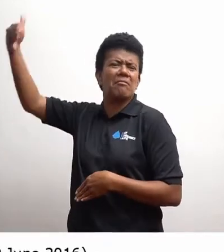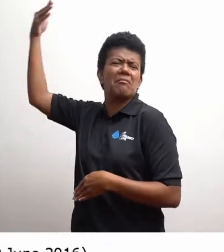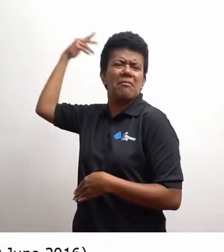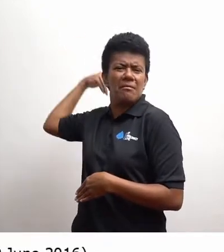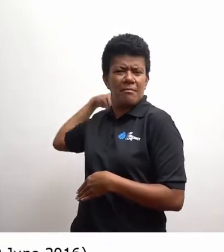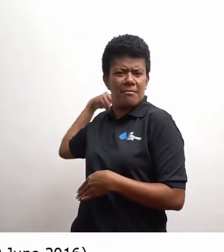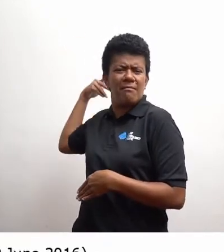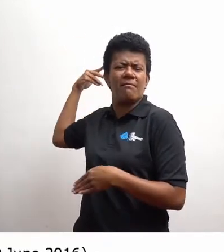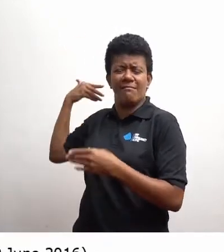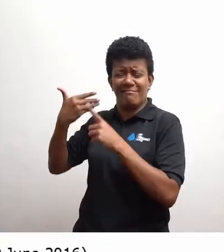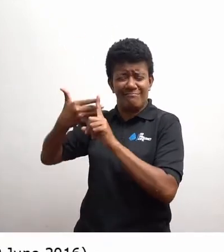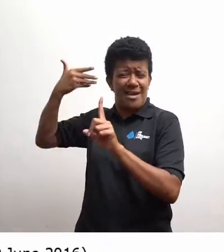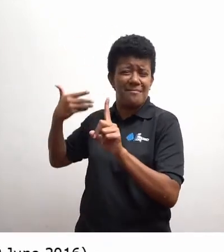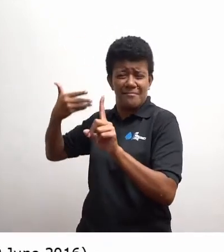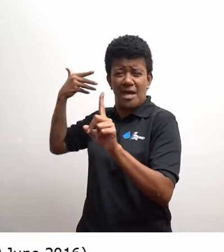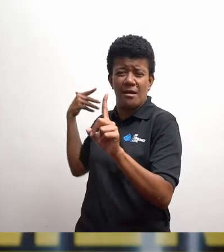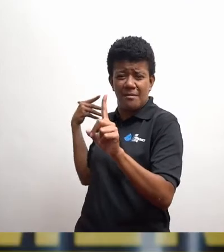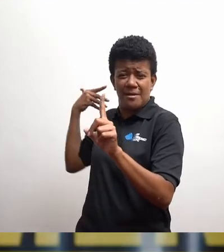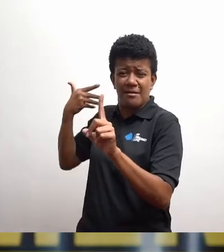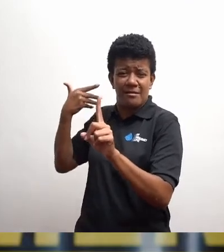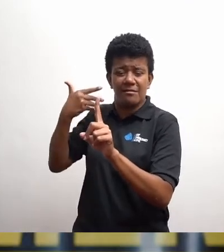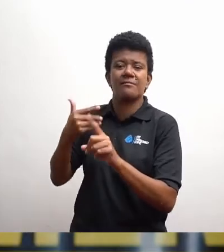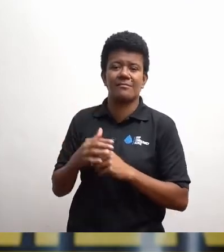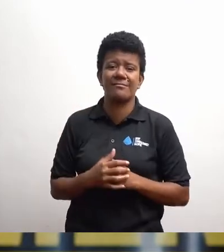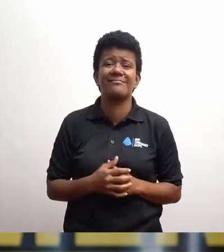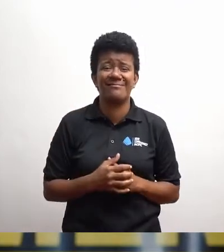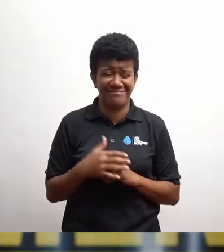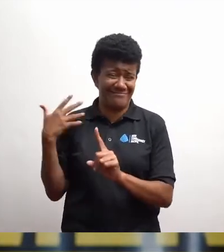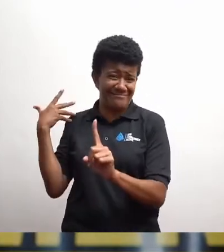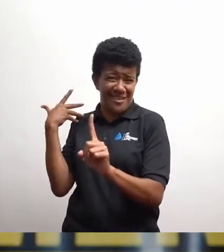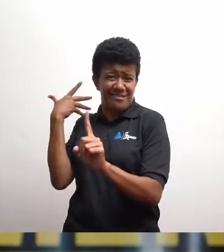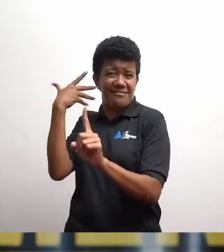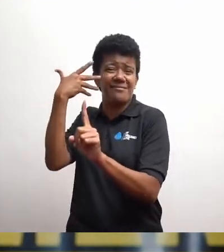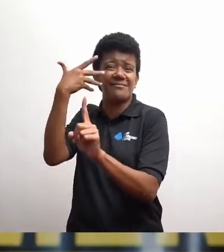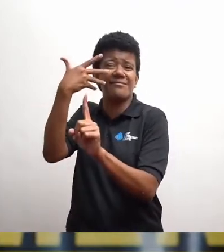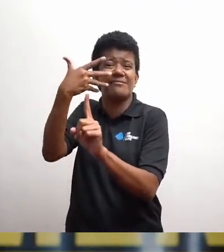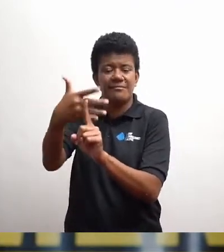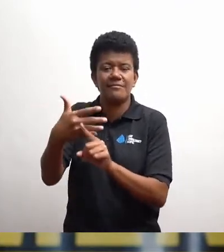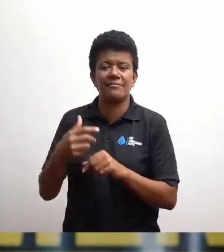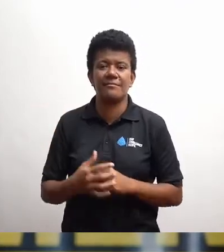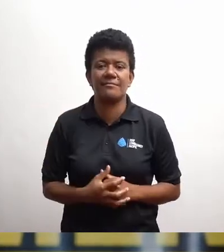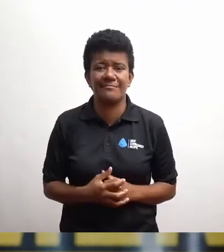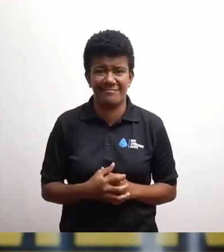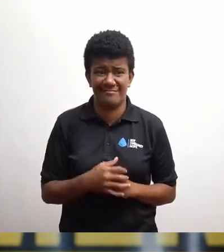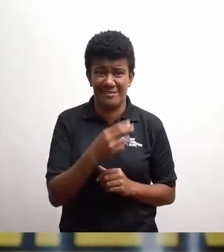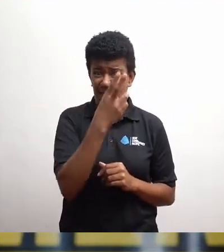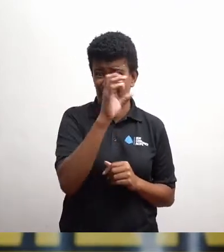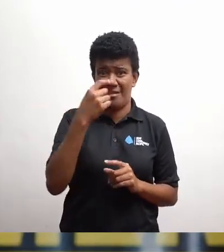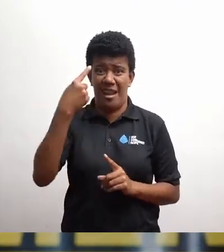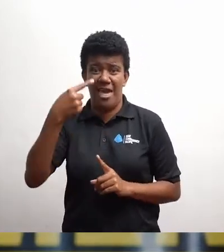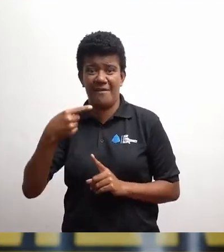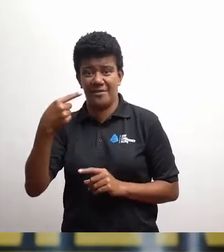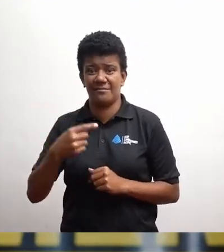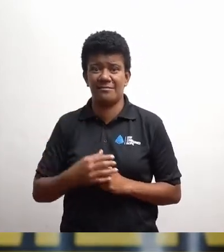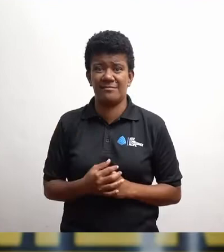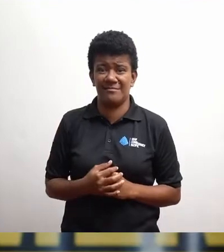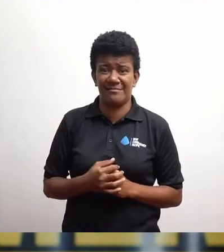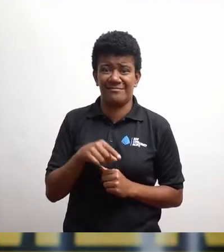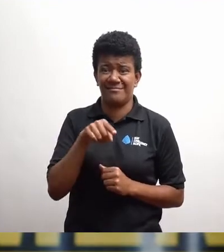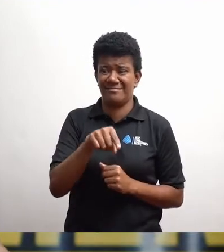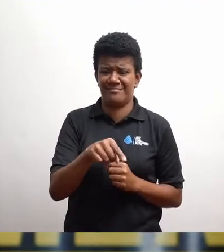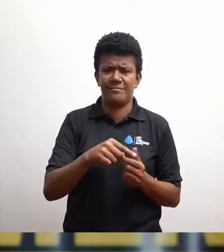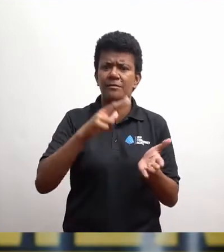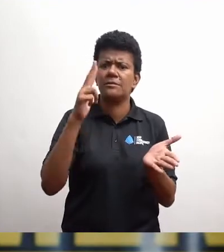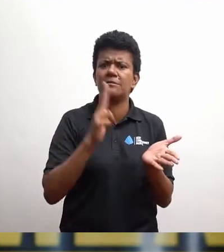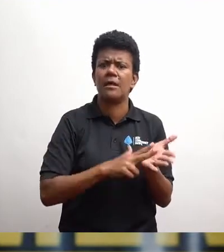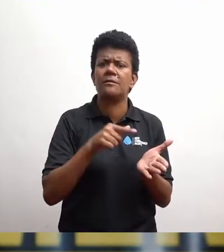even further than 2011. To even get it on the table at 2011, the 2 first official reports we ever saw, that